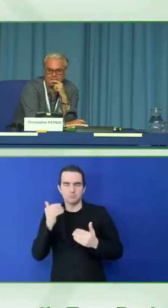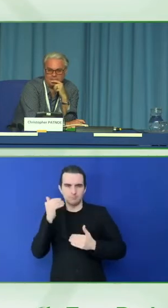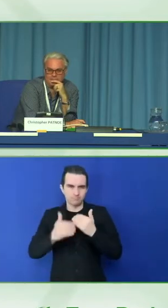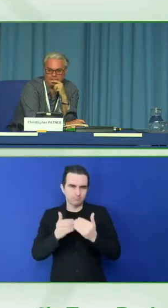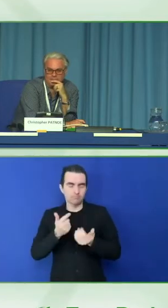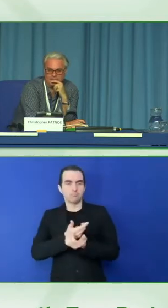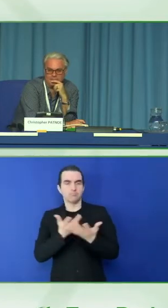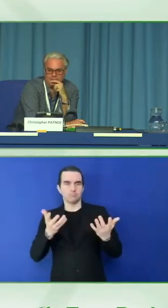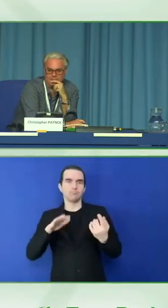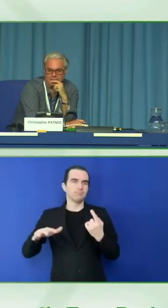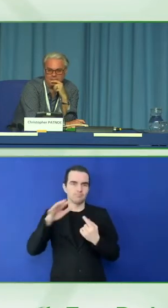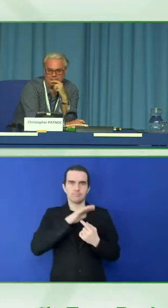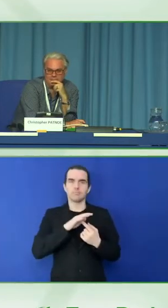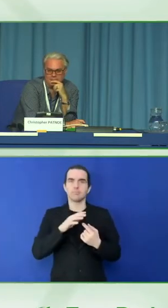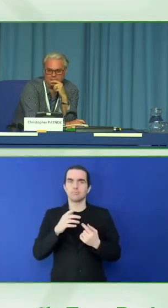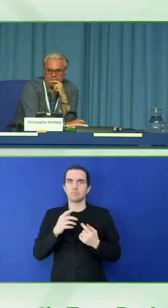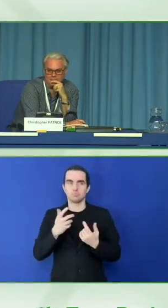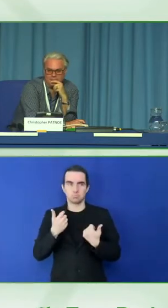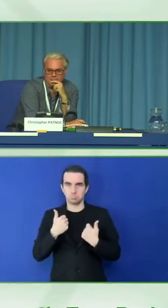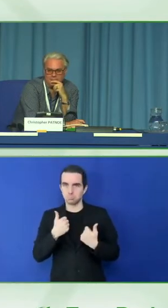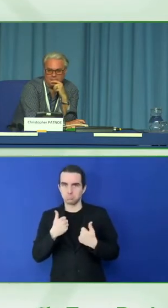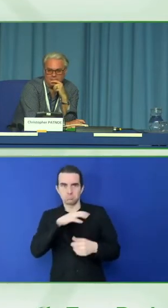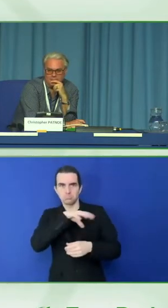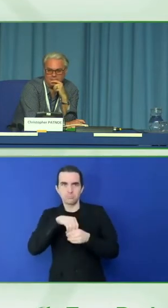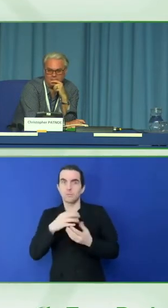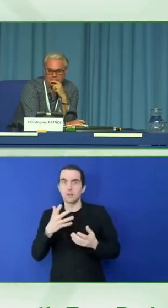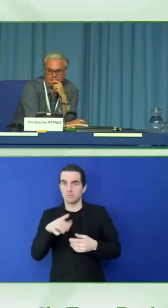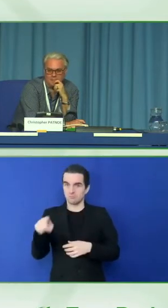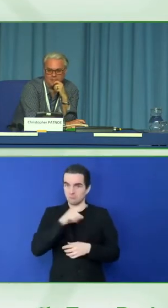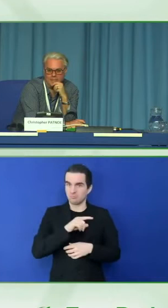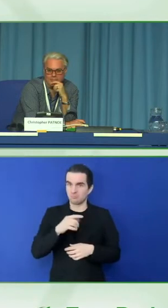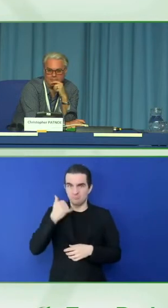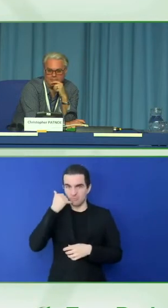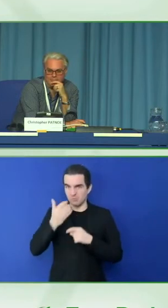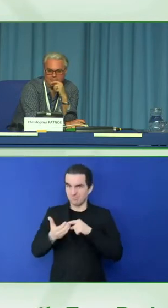also I think a signal for us to invest in that R&D